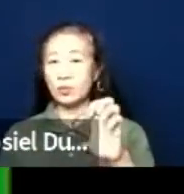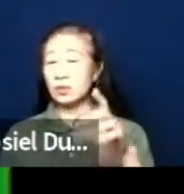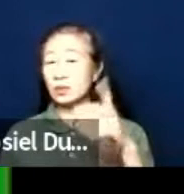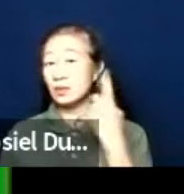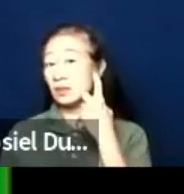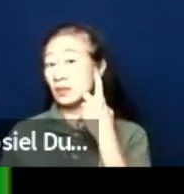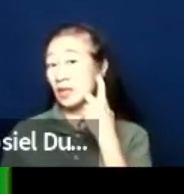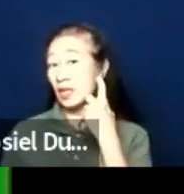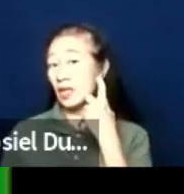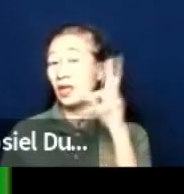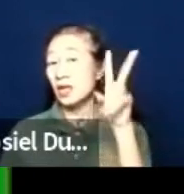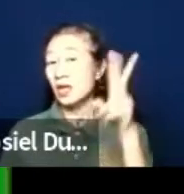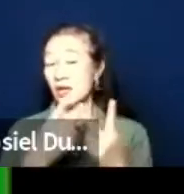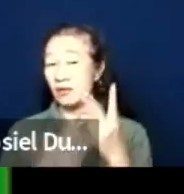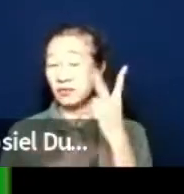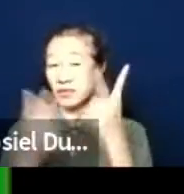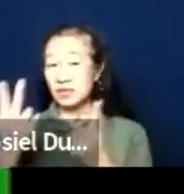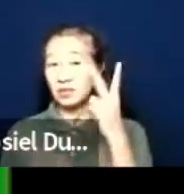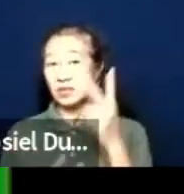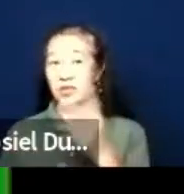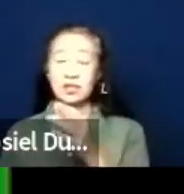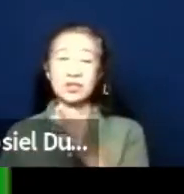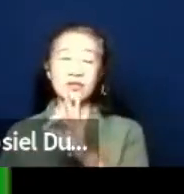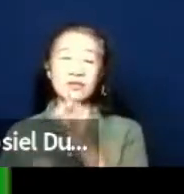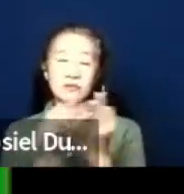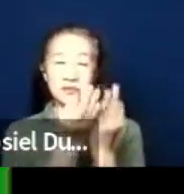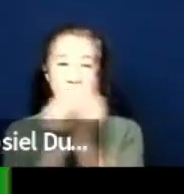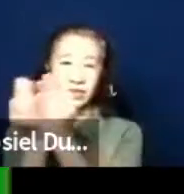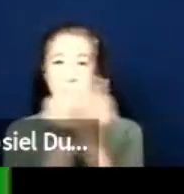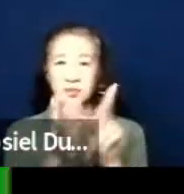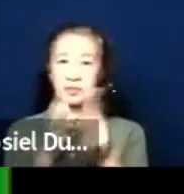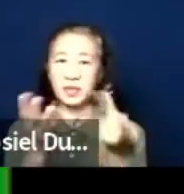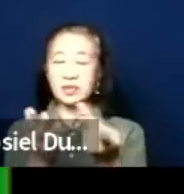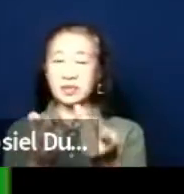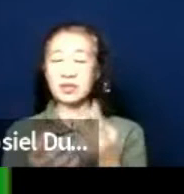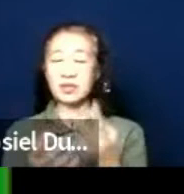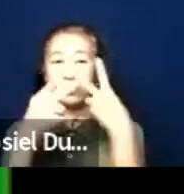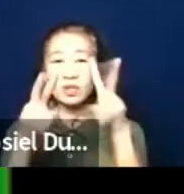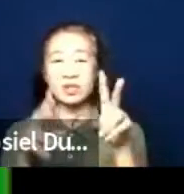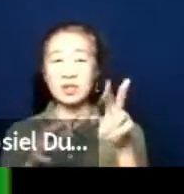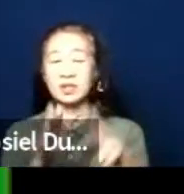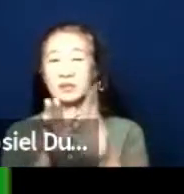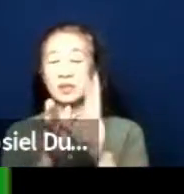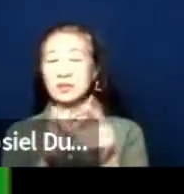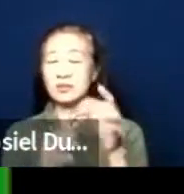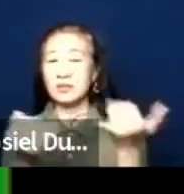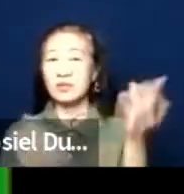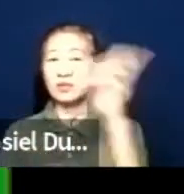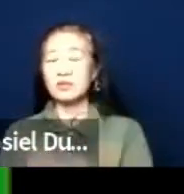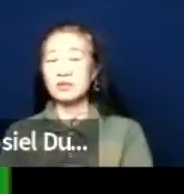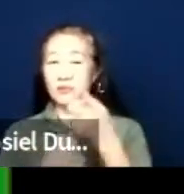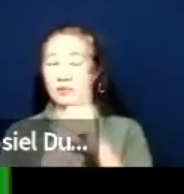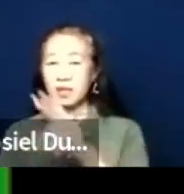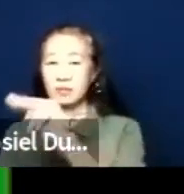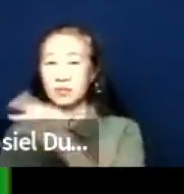can visit his Facebook page and also his YouTube channel. You can also watch a replay of today's webinar on